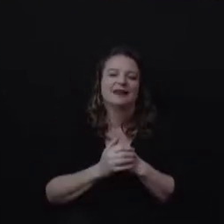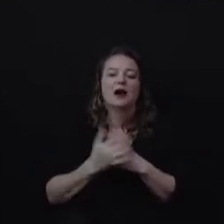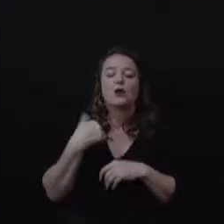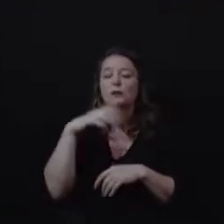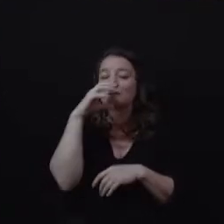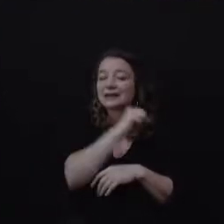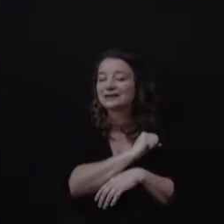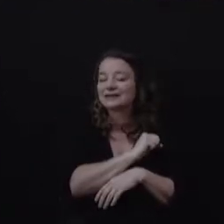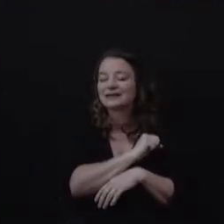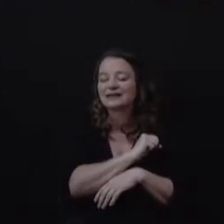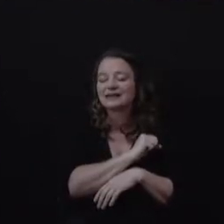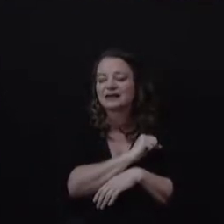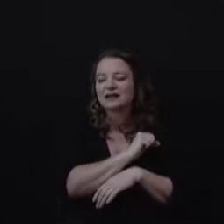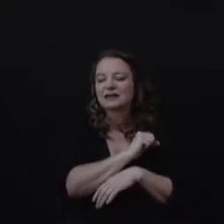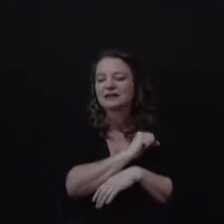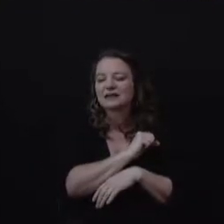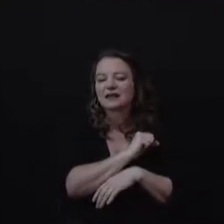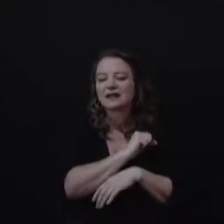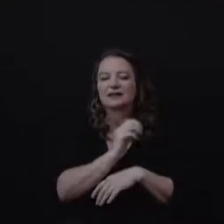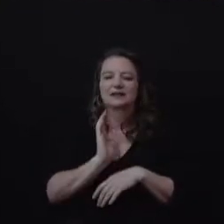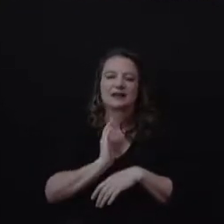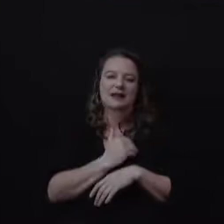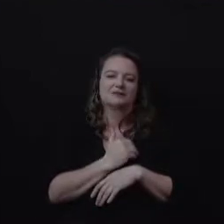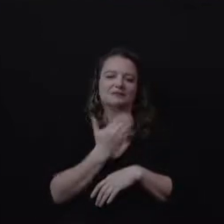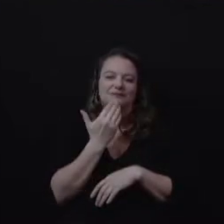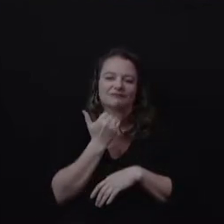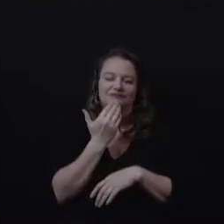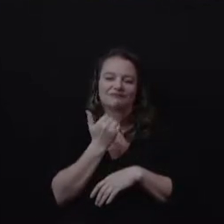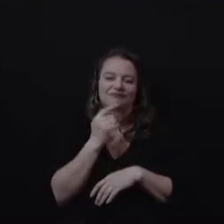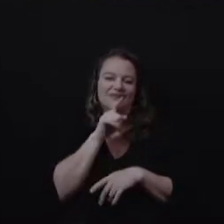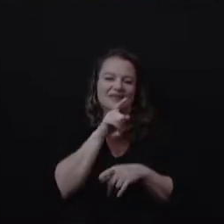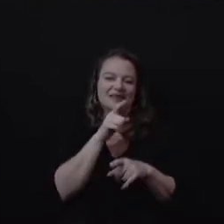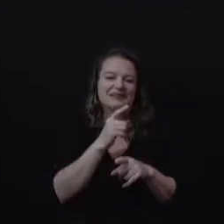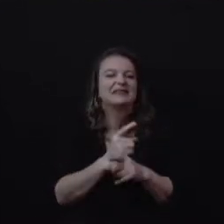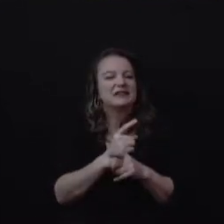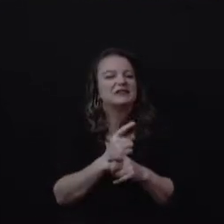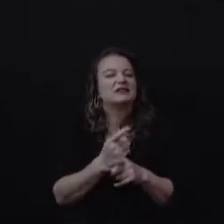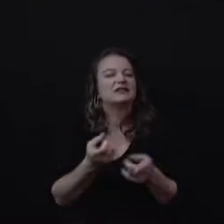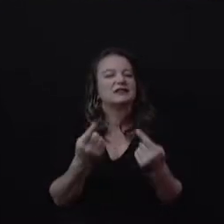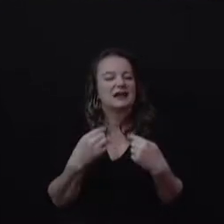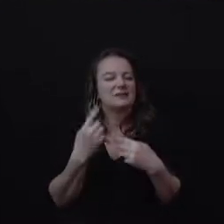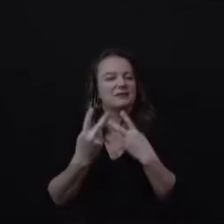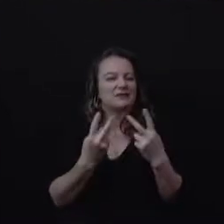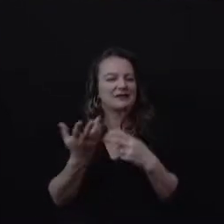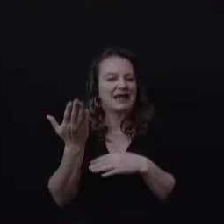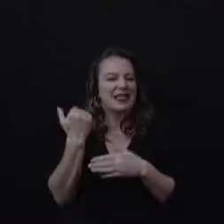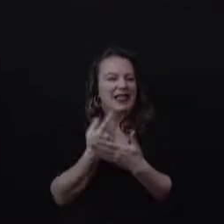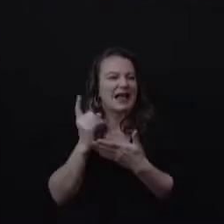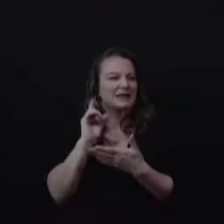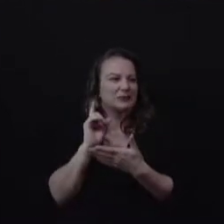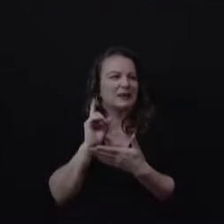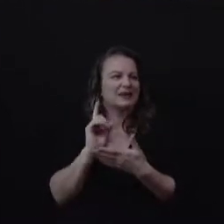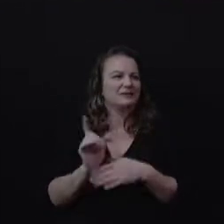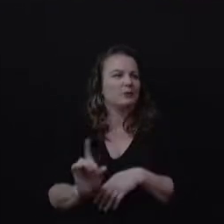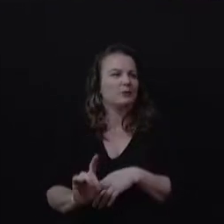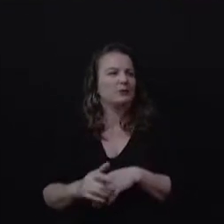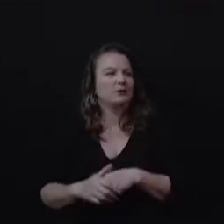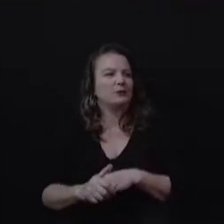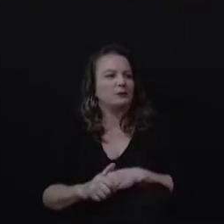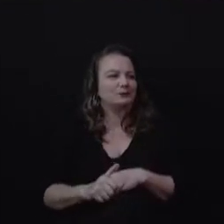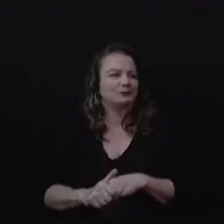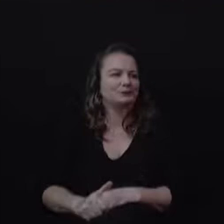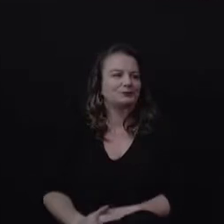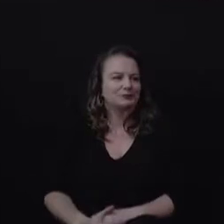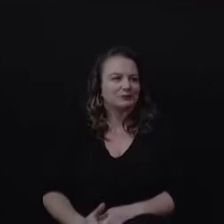in our absence was our dear sisters from Mercy Multiply being with us, coming back last week. And so awesome to have you with